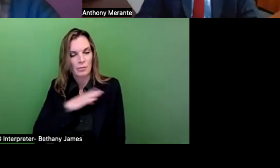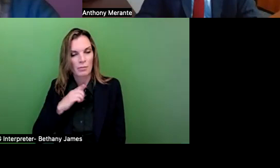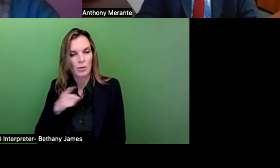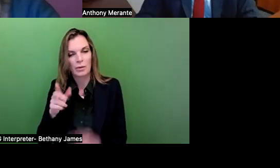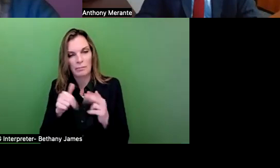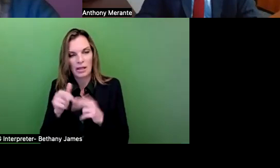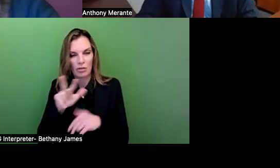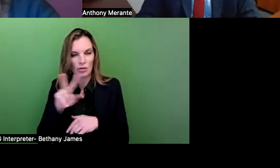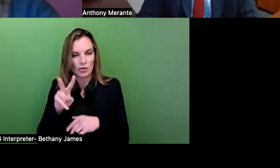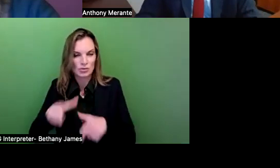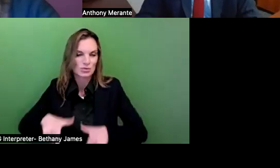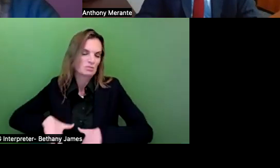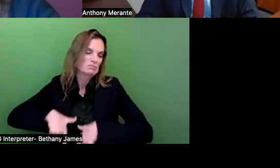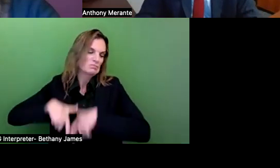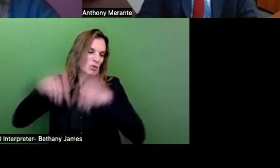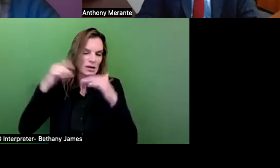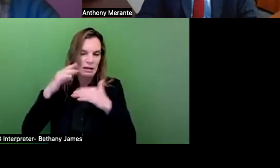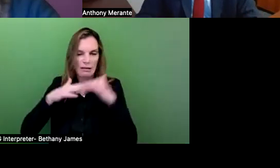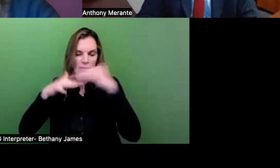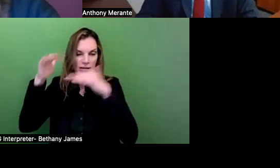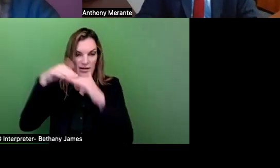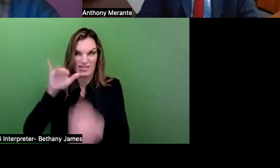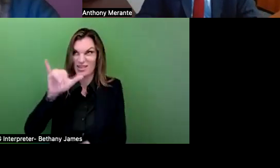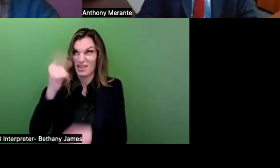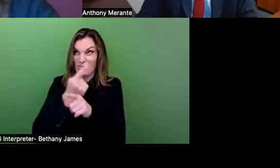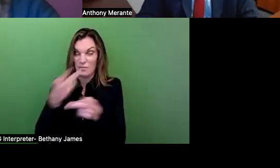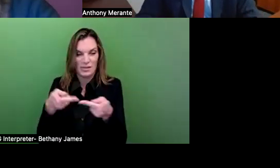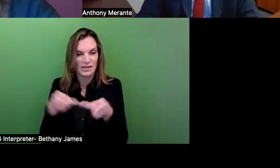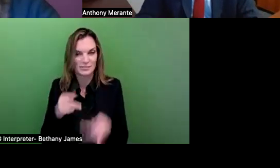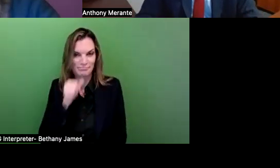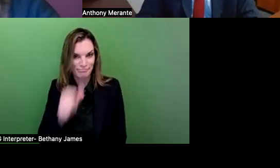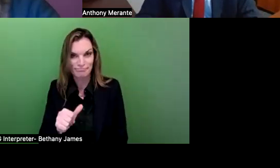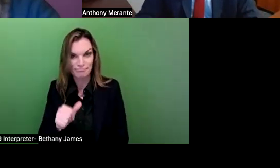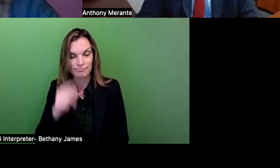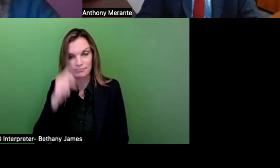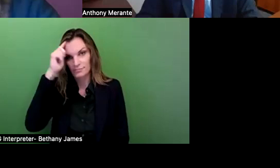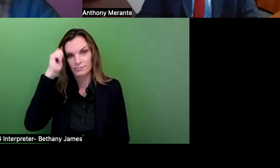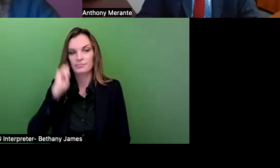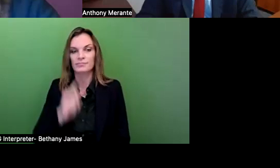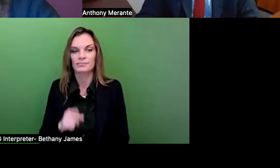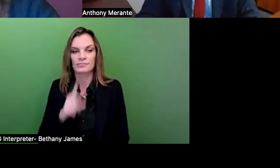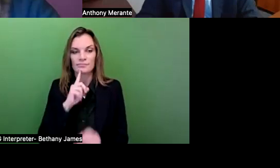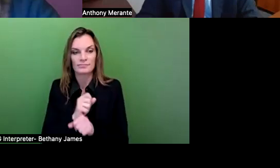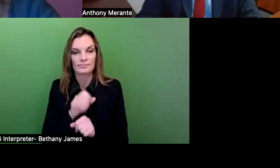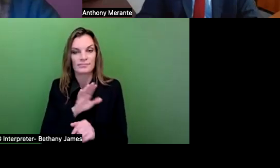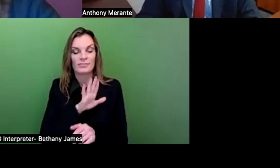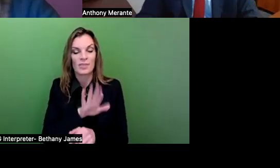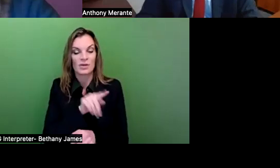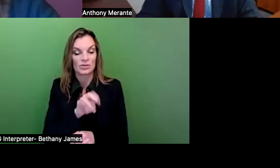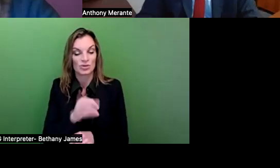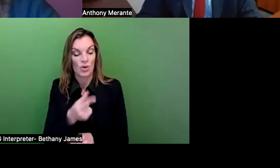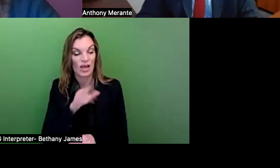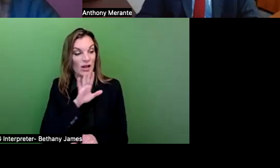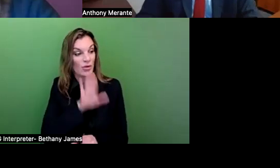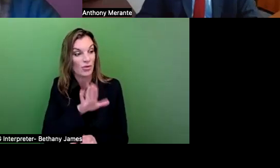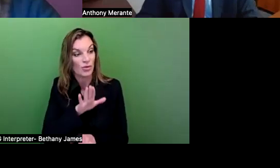32 stories high, have no right being built where they're attempting to build and get variances. The zoning board has lost its direction in terms of what they're here